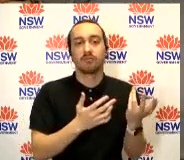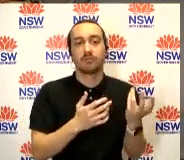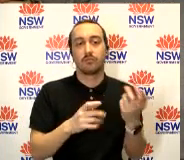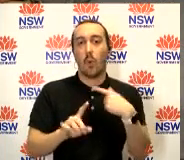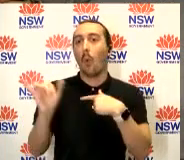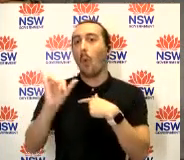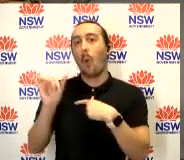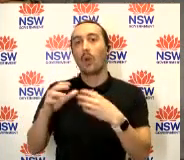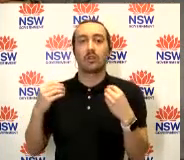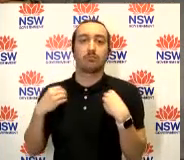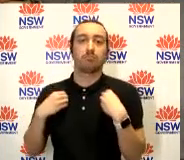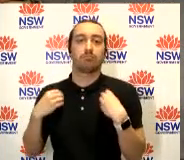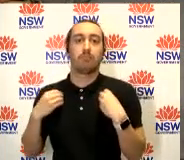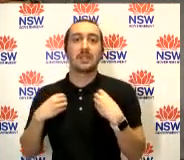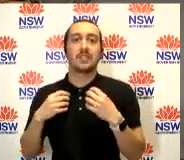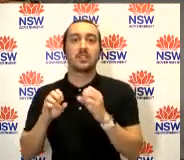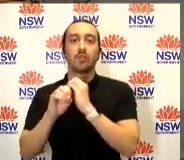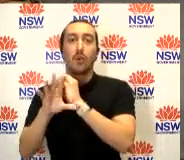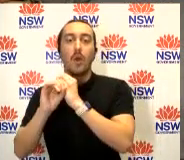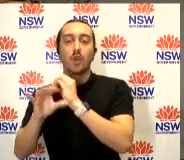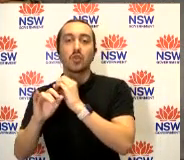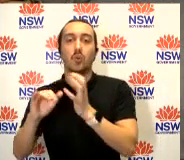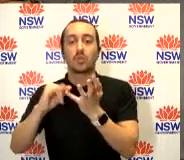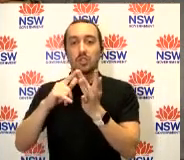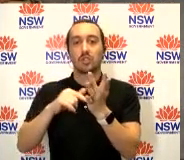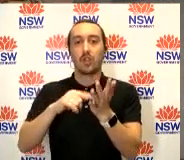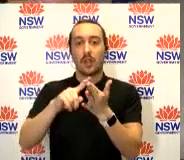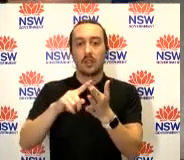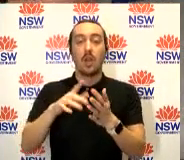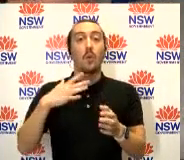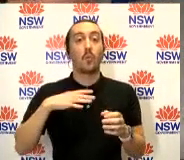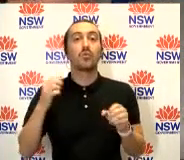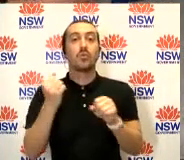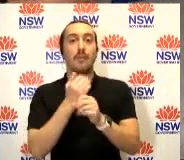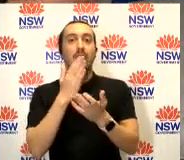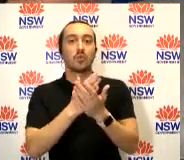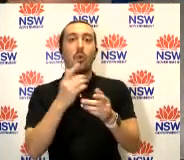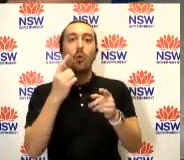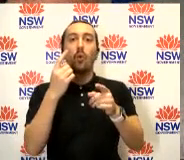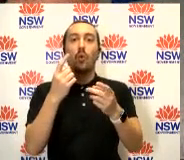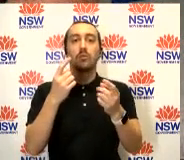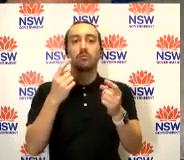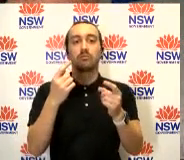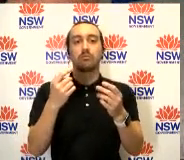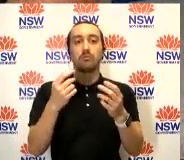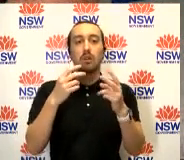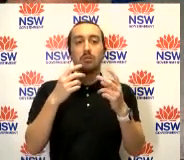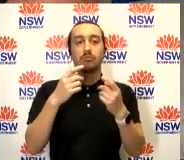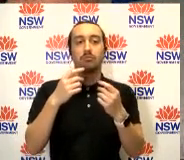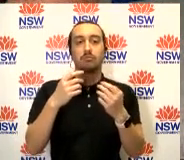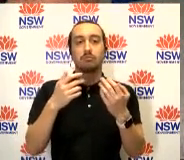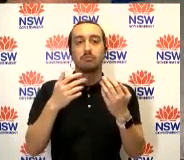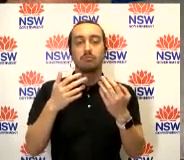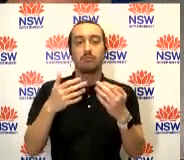multi-level sites, are your voids. So we want to make sure that the voids are covered or effectively